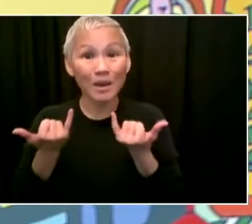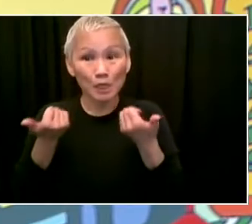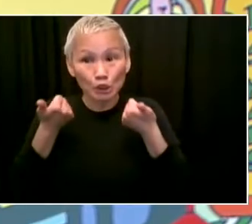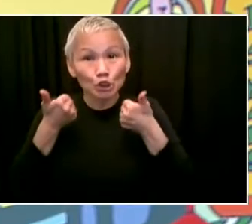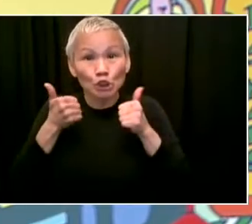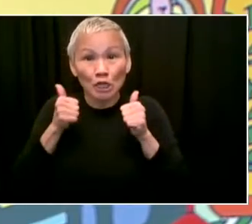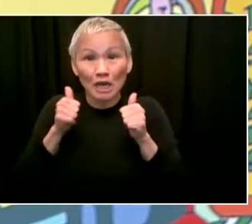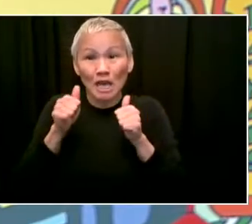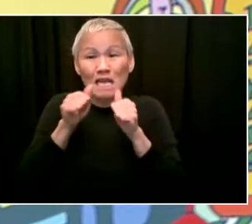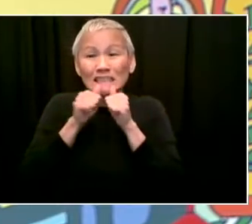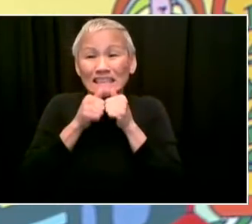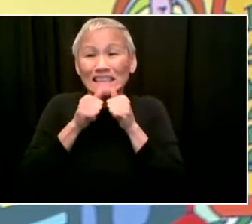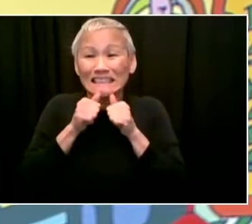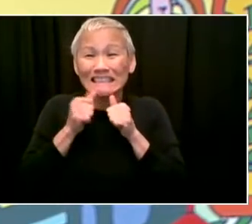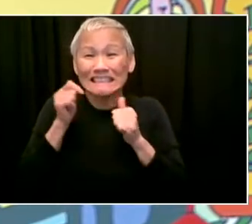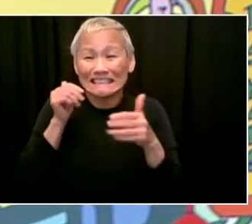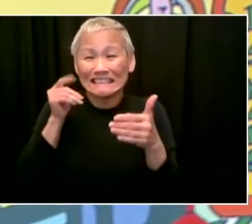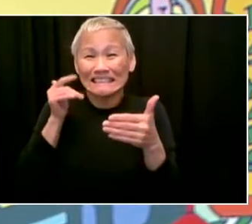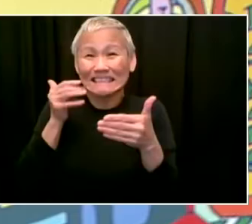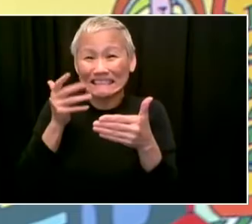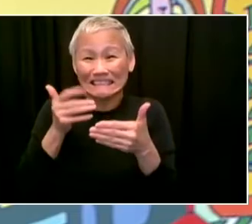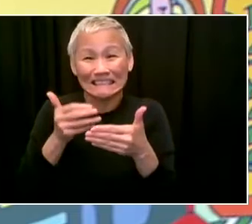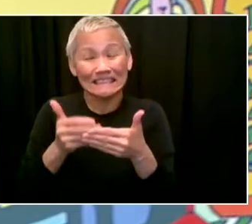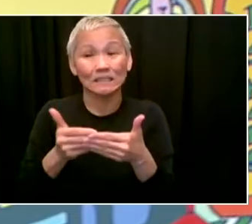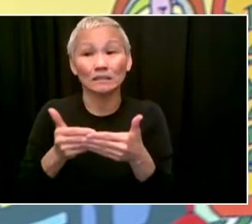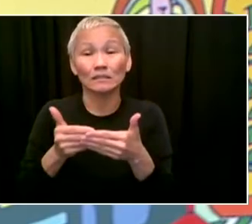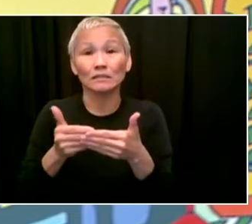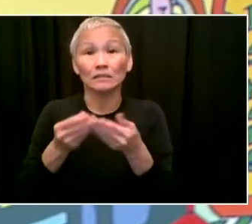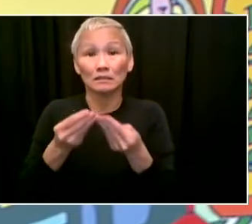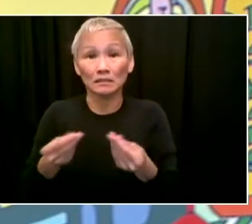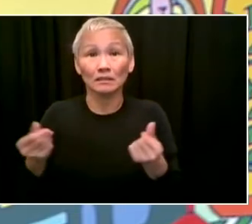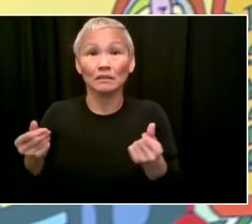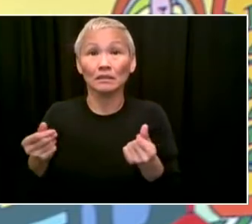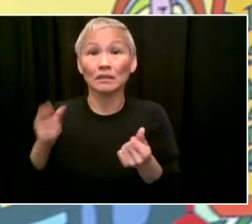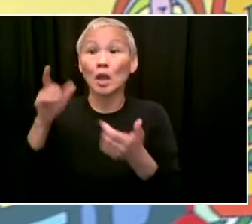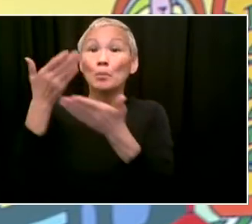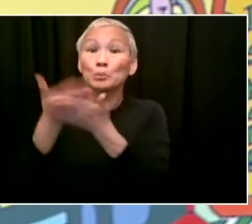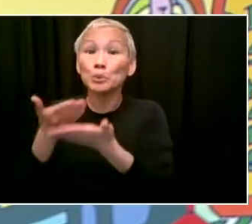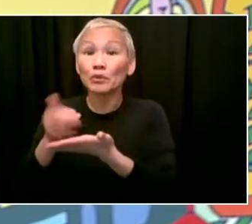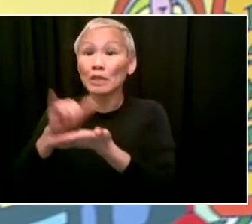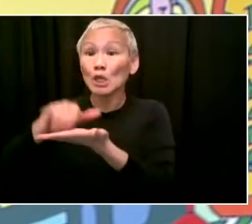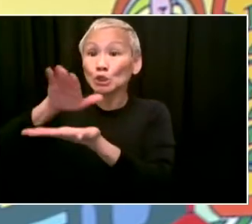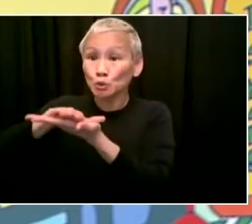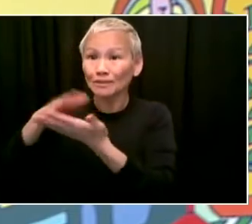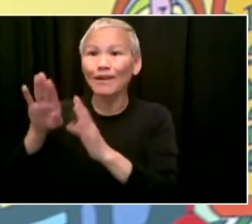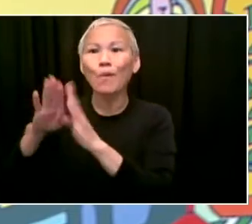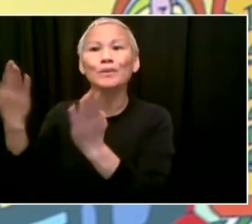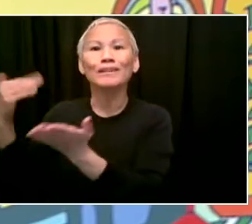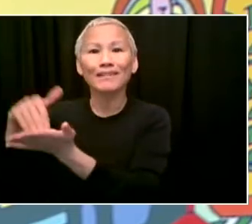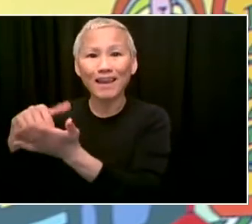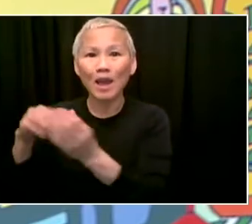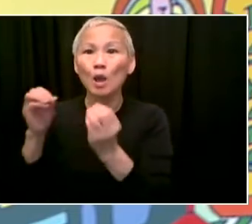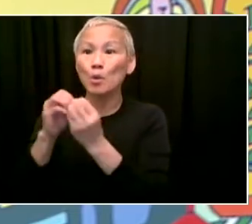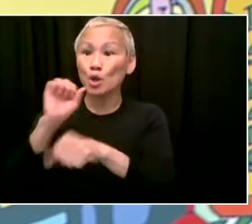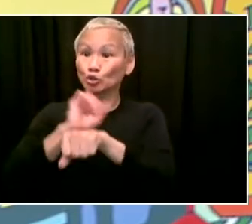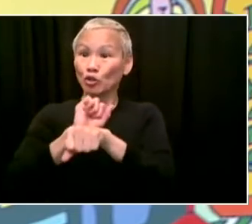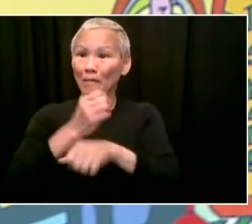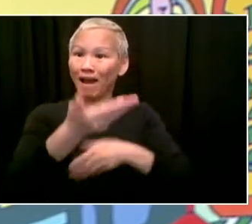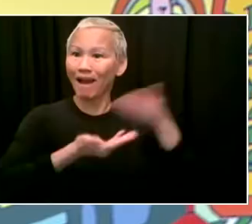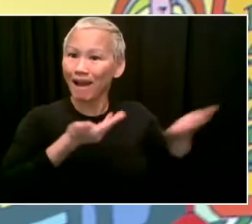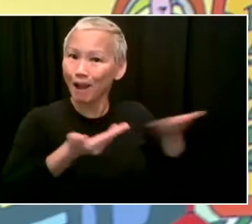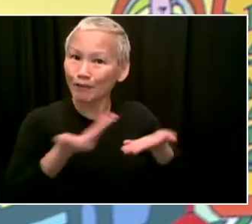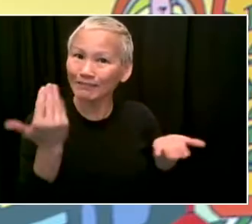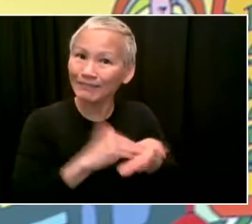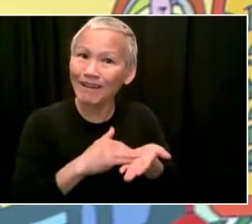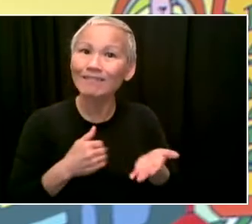in this city. We're coming back. Our jobs are coming back. Our schools are coming back. The life of the city is coming back. We will fight back crime as well. I think